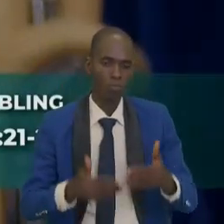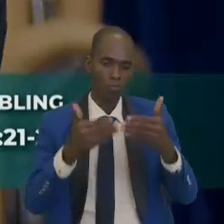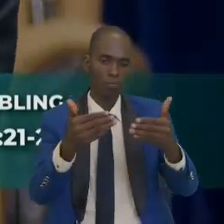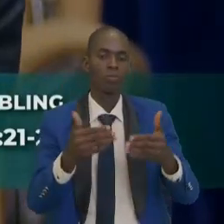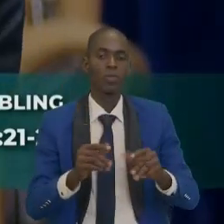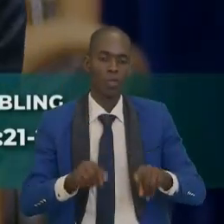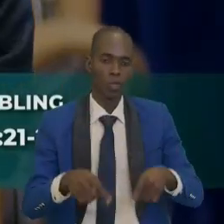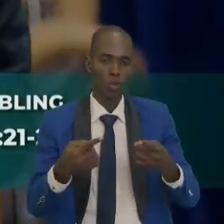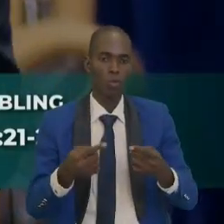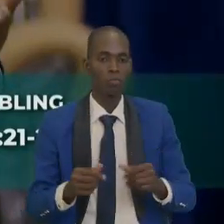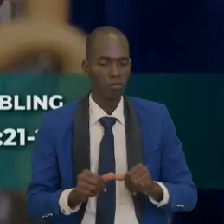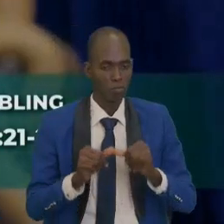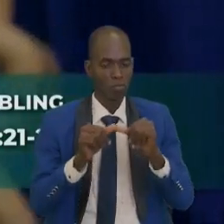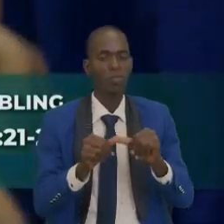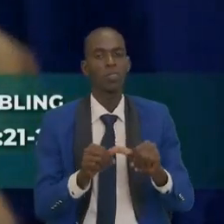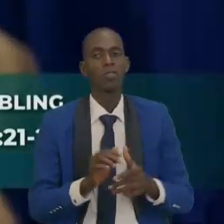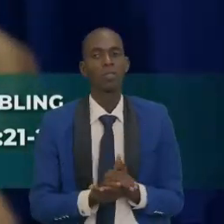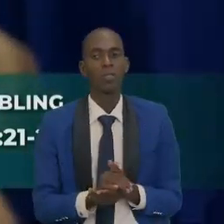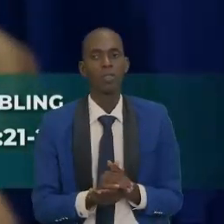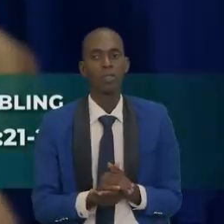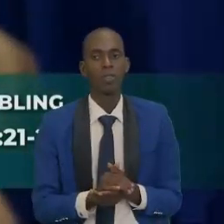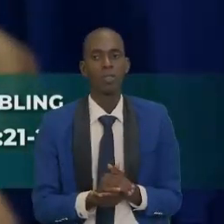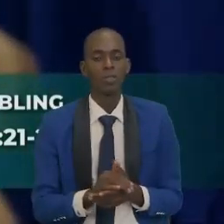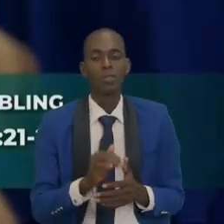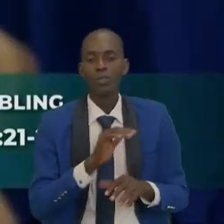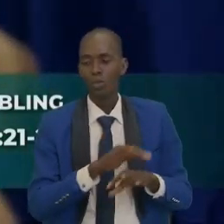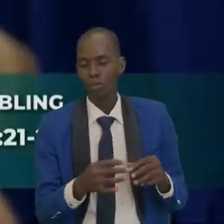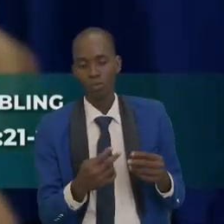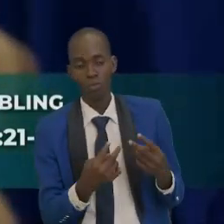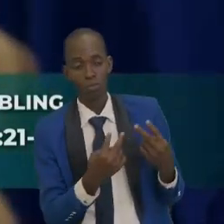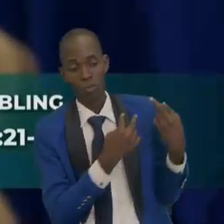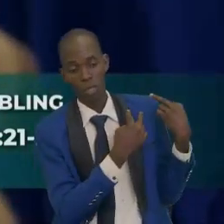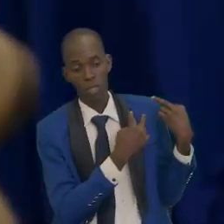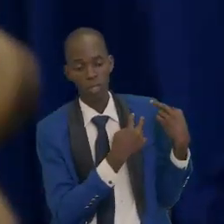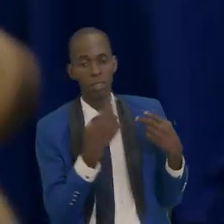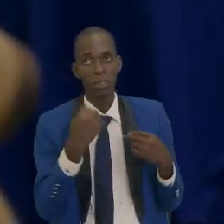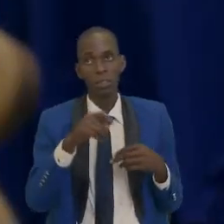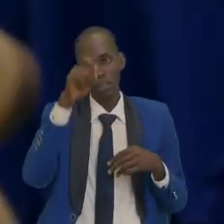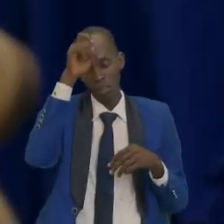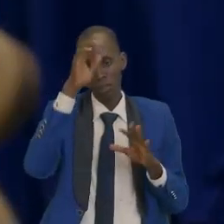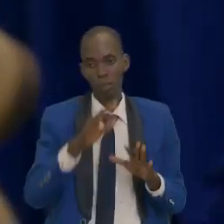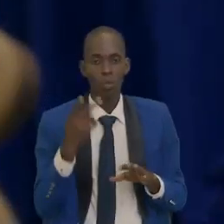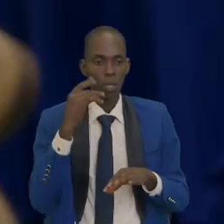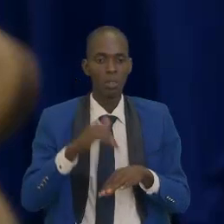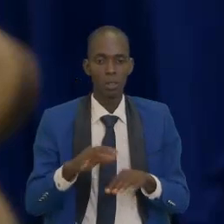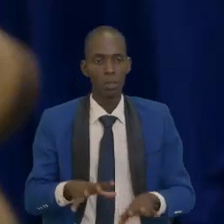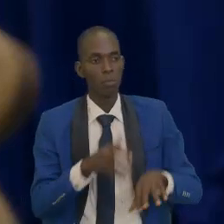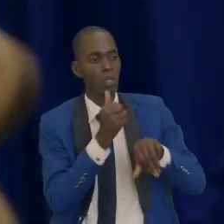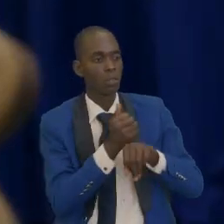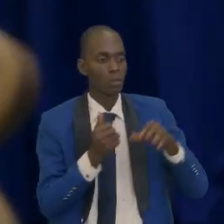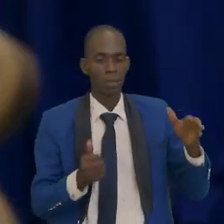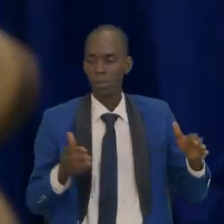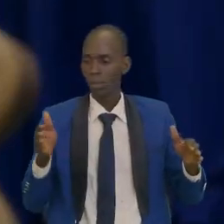go forward look at the Egyptians look at the mountains look at the